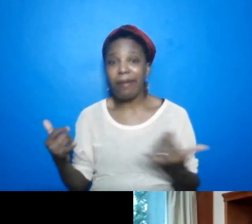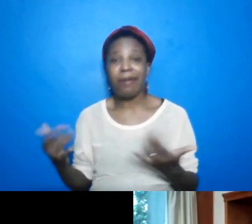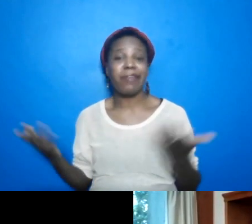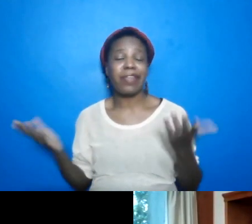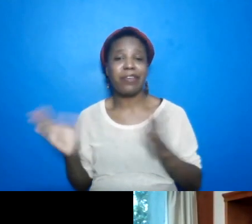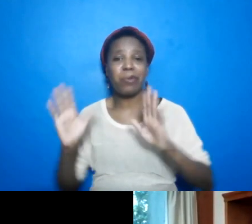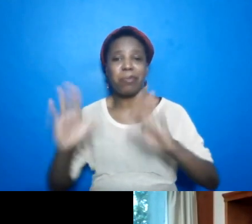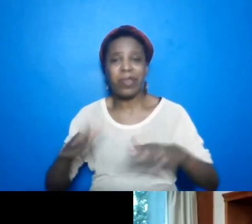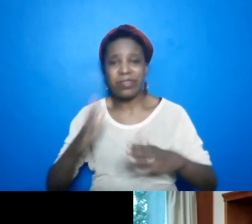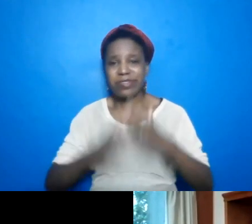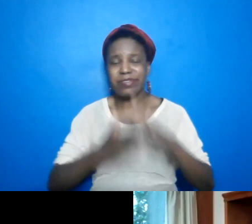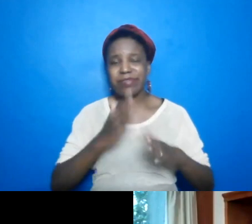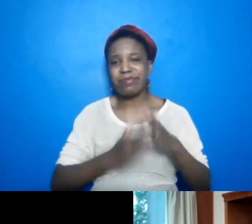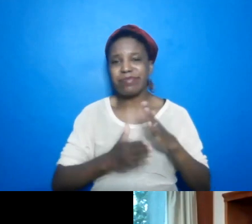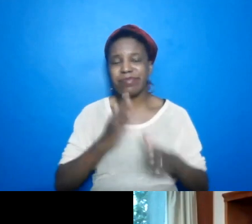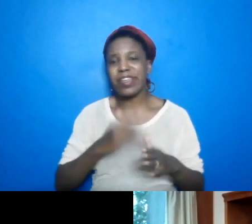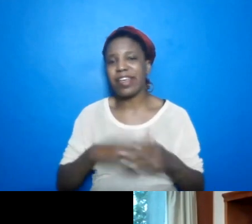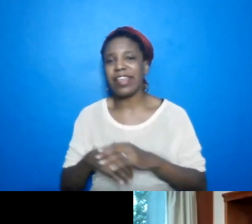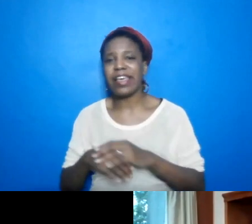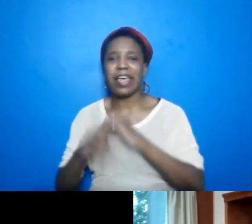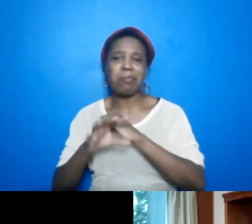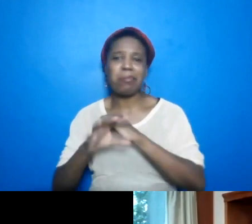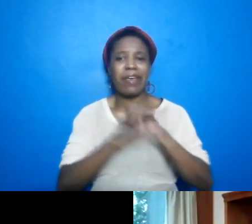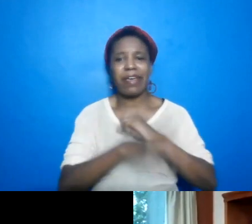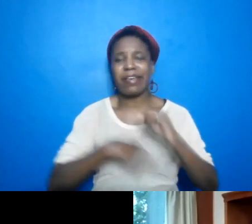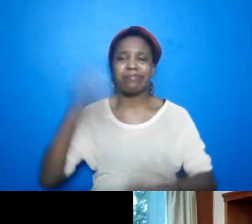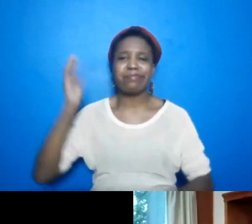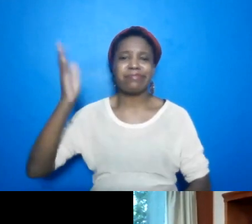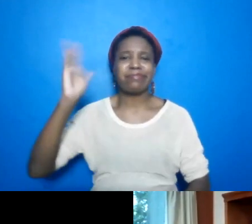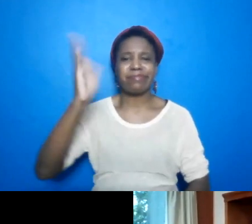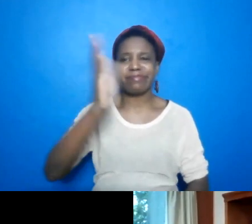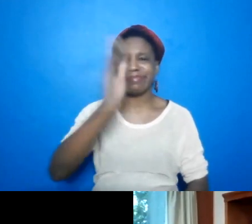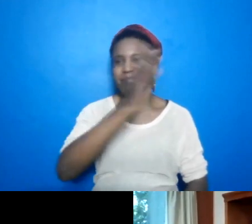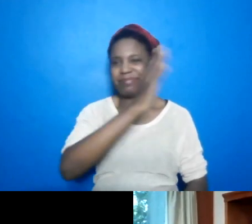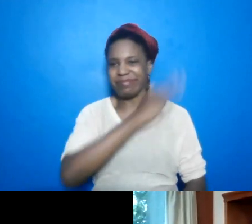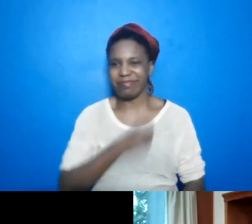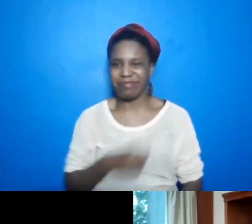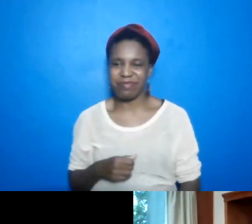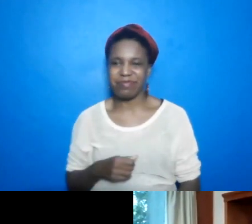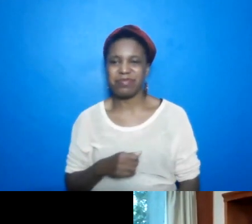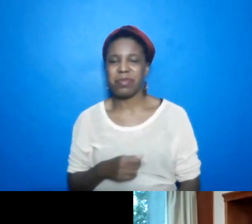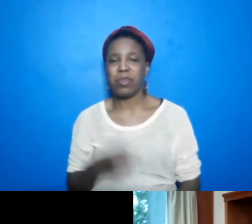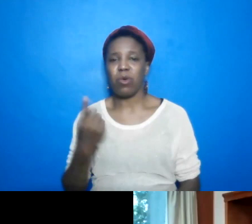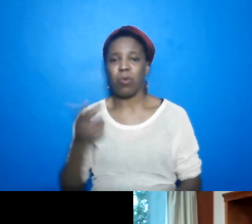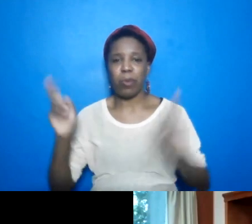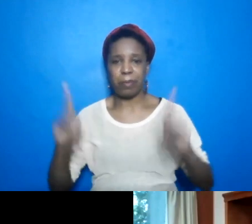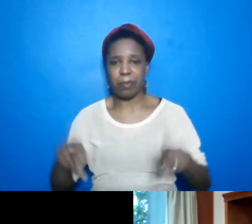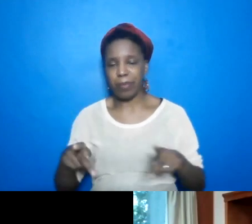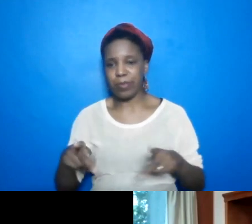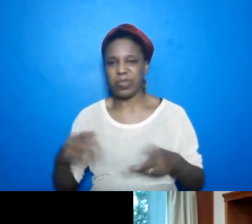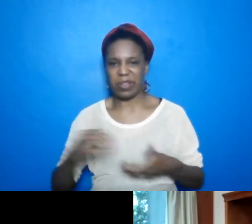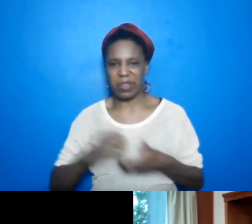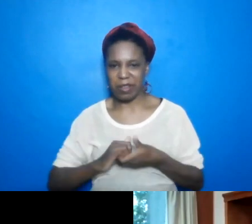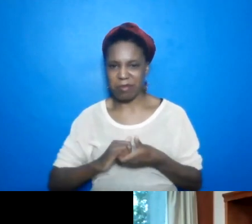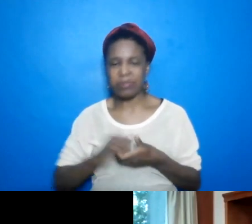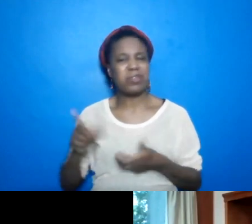that is the narrative of that counter story, right? One of the people who was working with us, who had been a young police officer over